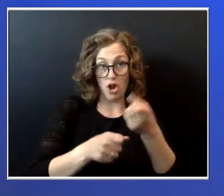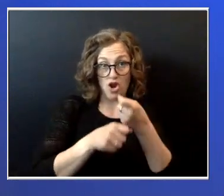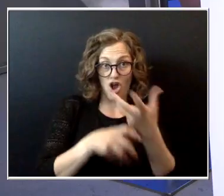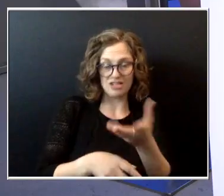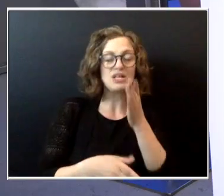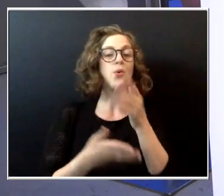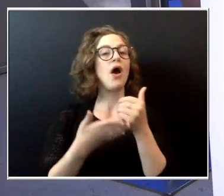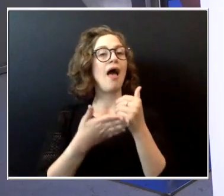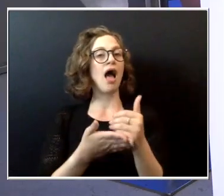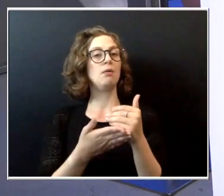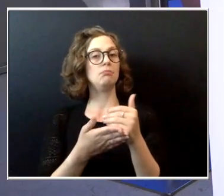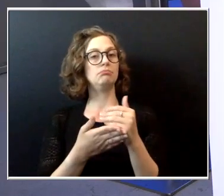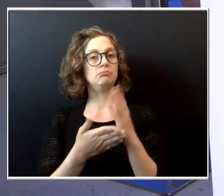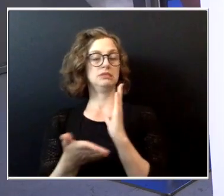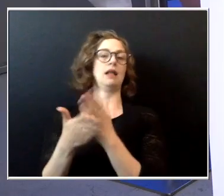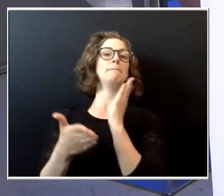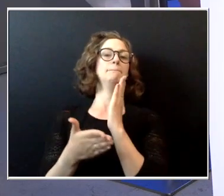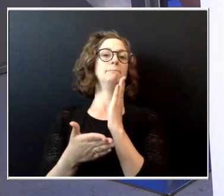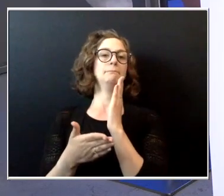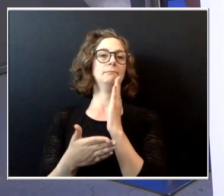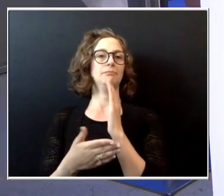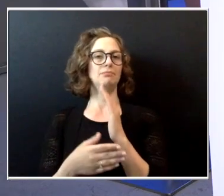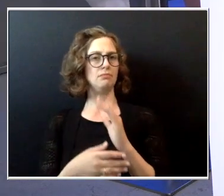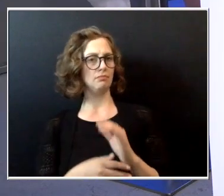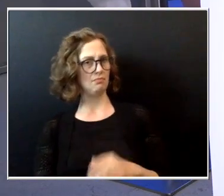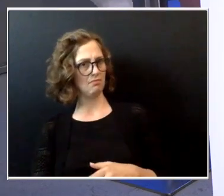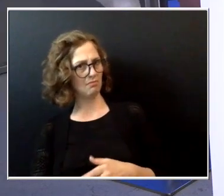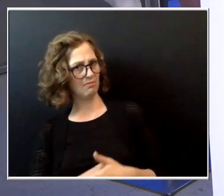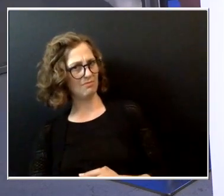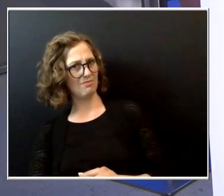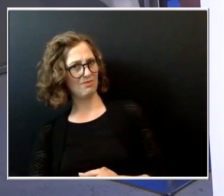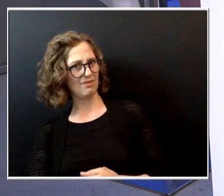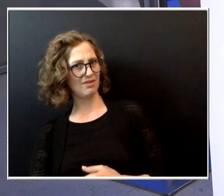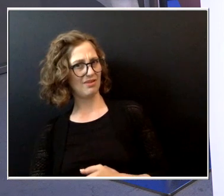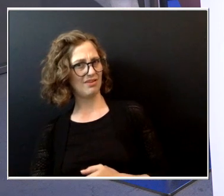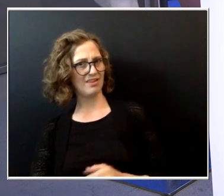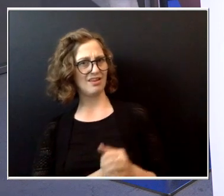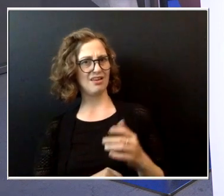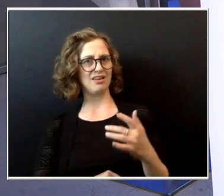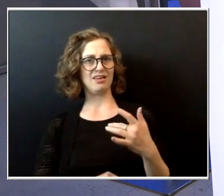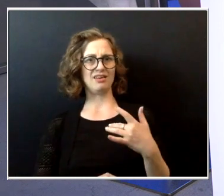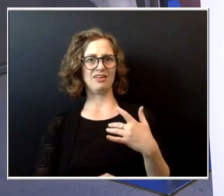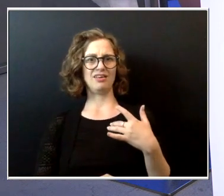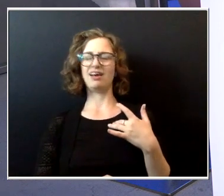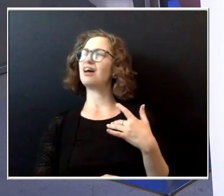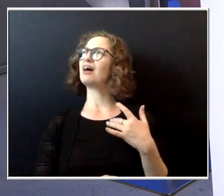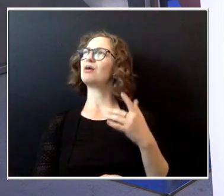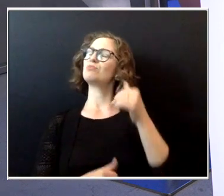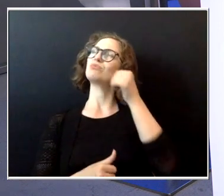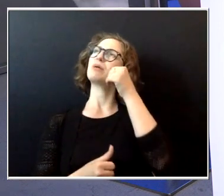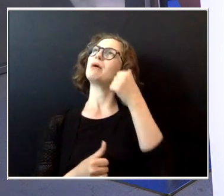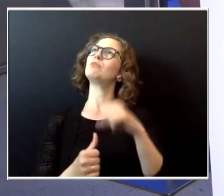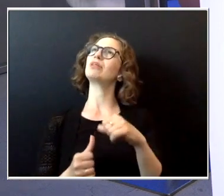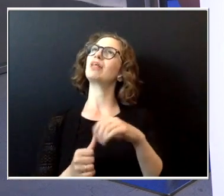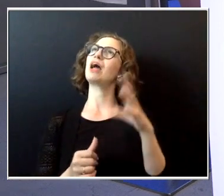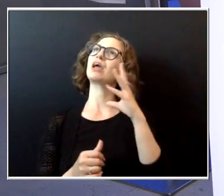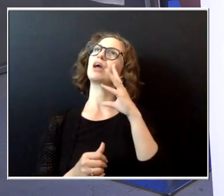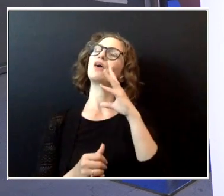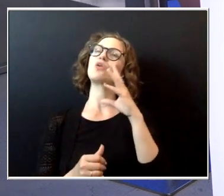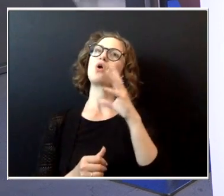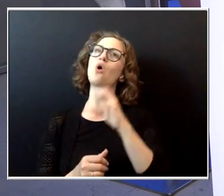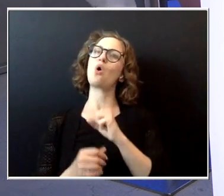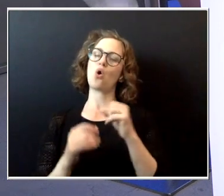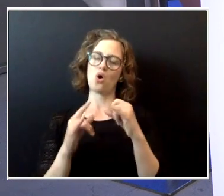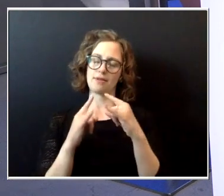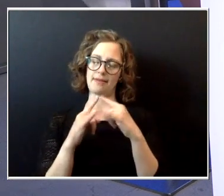muscle. What's that old campground song? Up in the air, upside down. Like, you have to kind of put your face on. So That's you look right. like a You bird. have to sing, and it will help too.